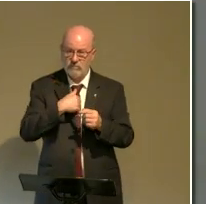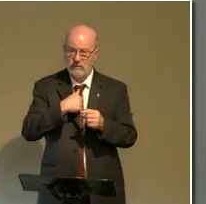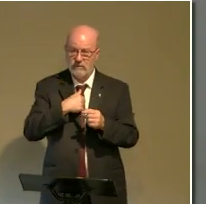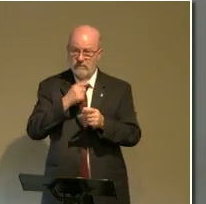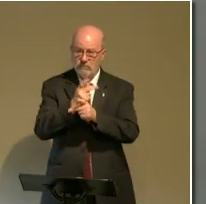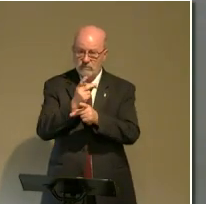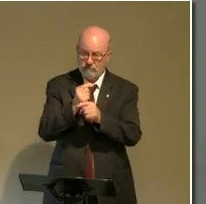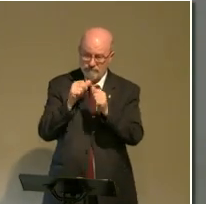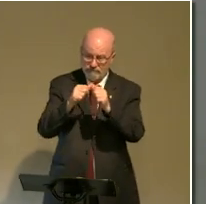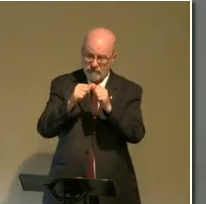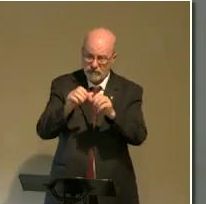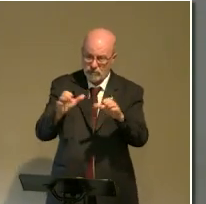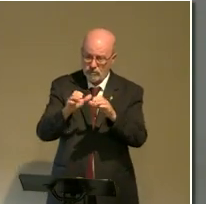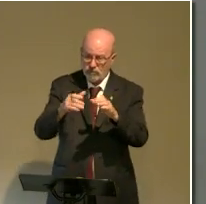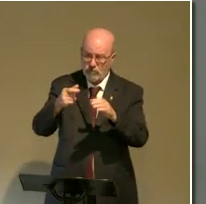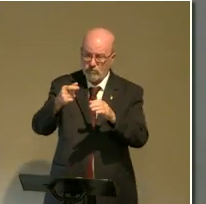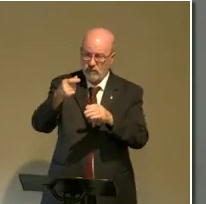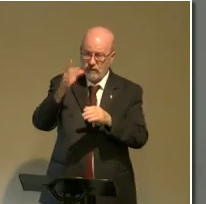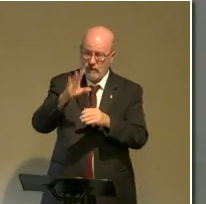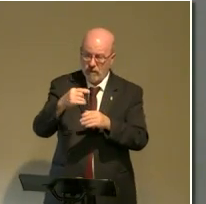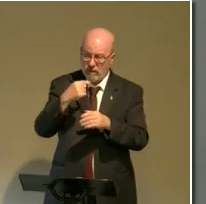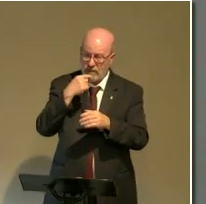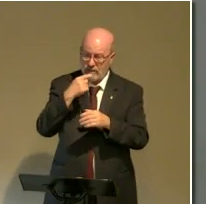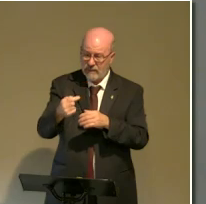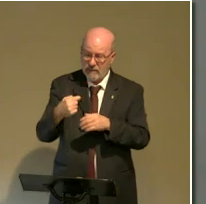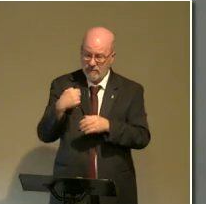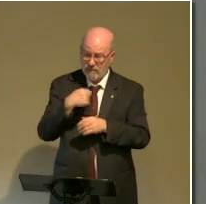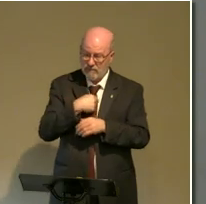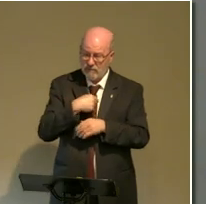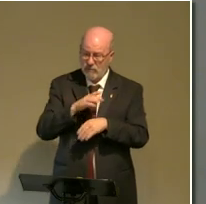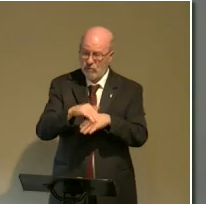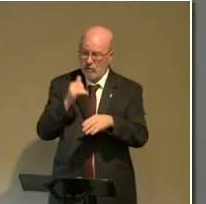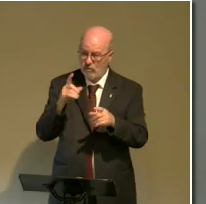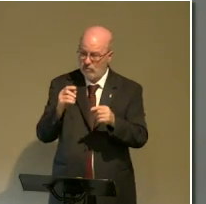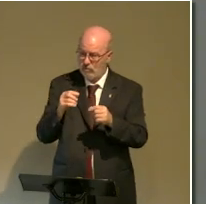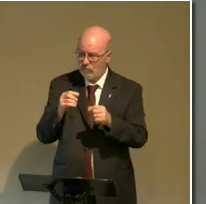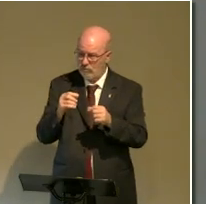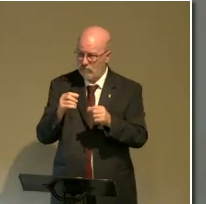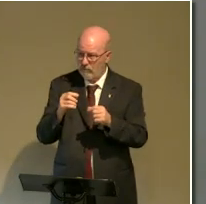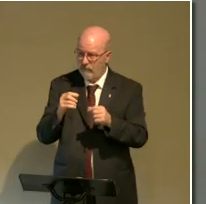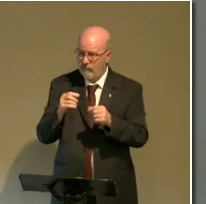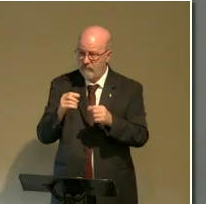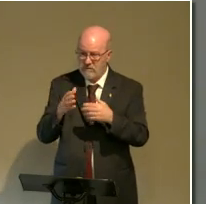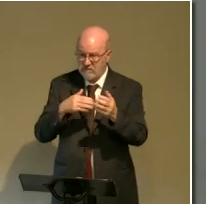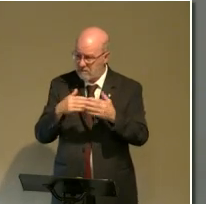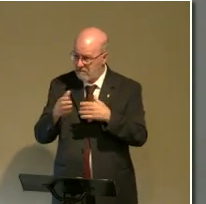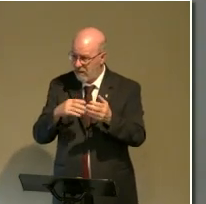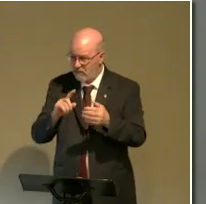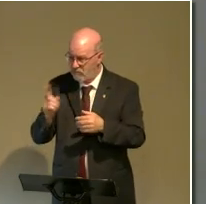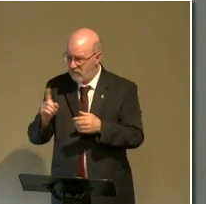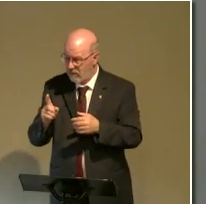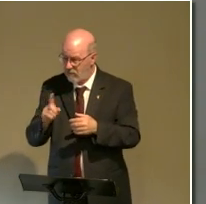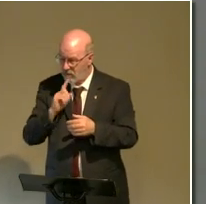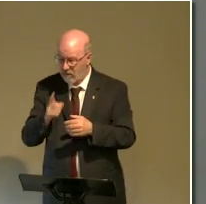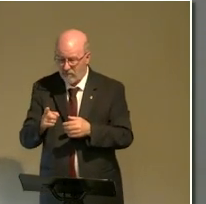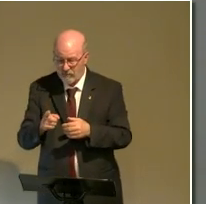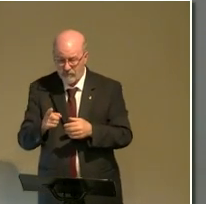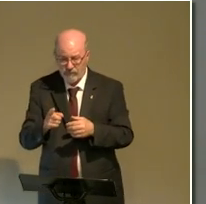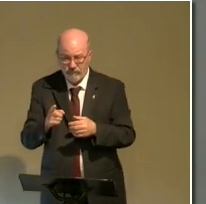just continue doing what we're called to do, okay? No matter where it is, right?